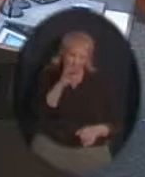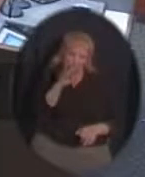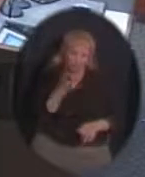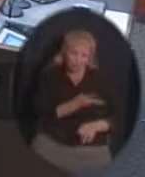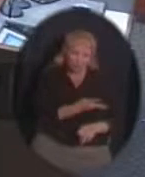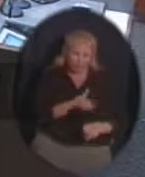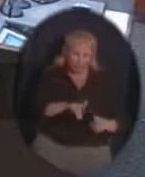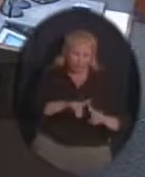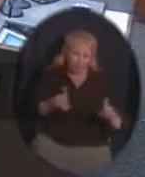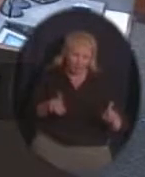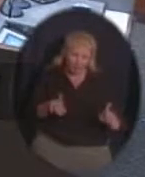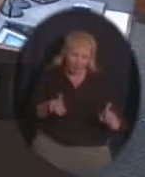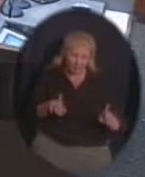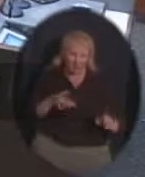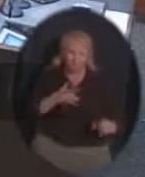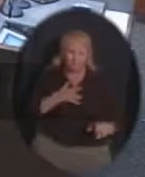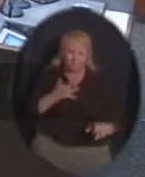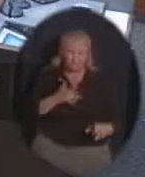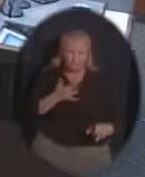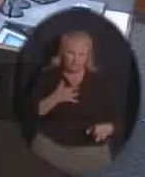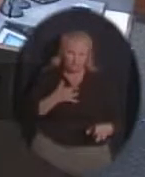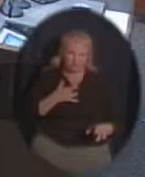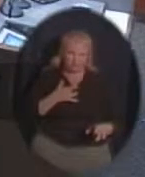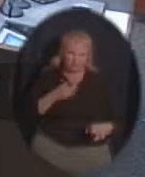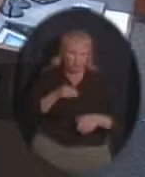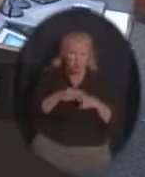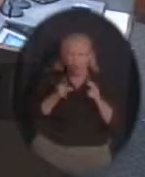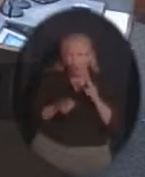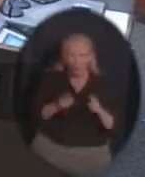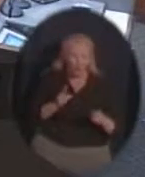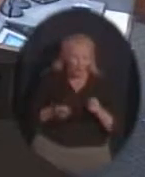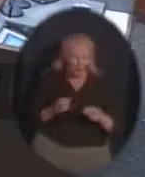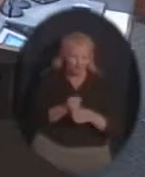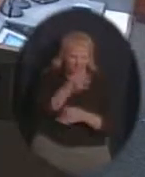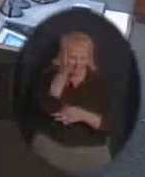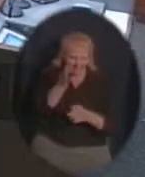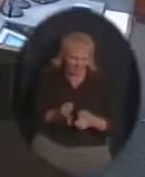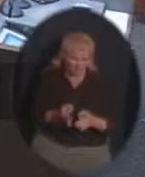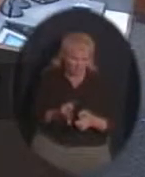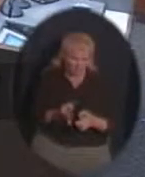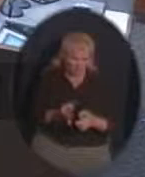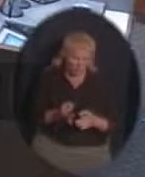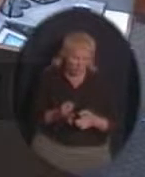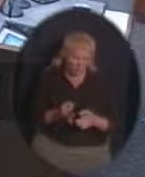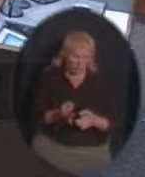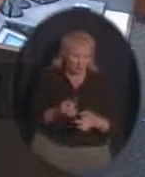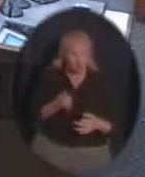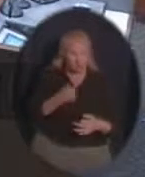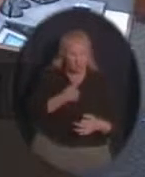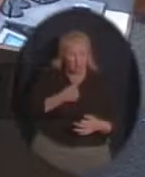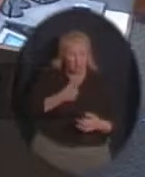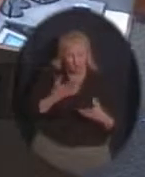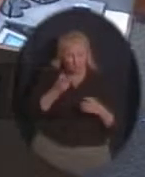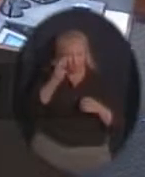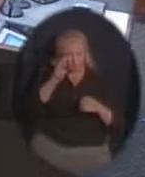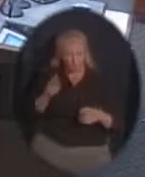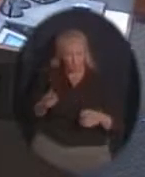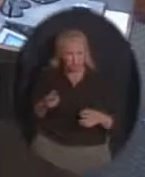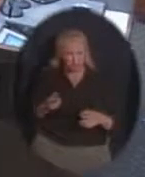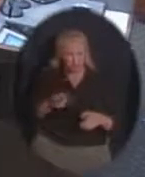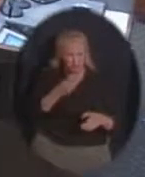I personally feel rushed in this decision. And I guess what I would like to see as we go through in the next month or so